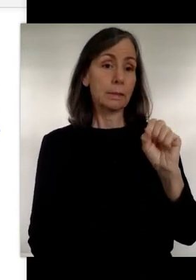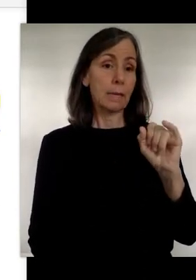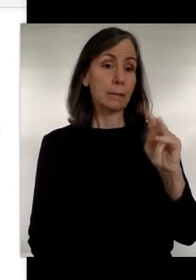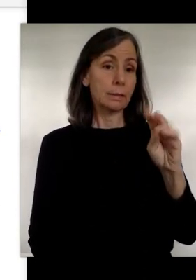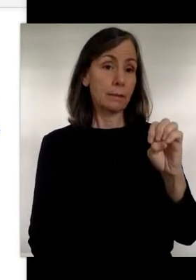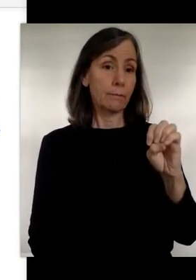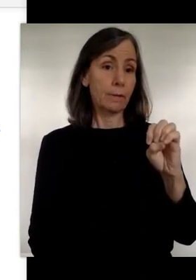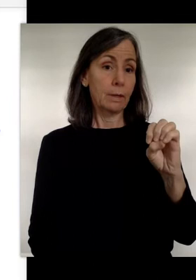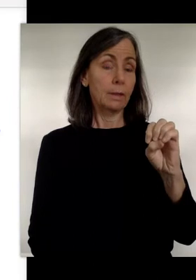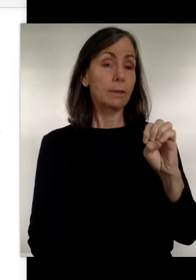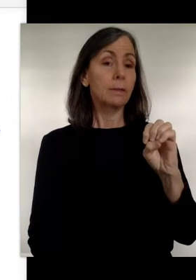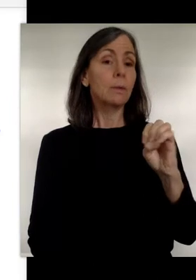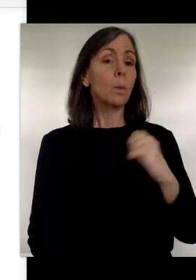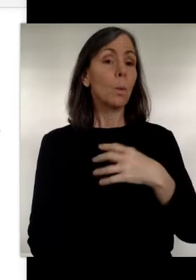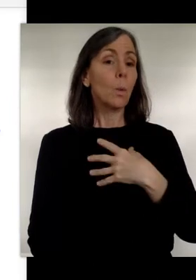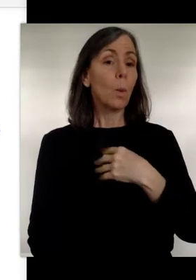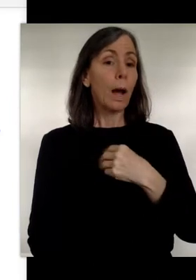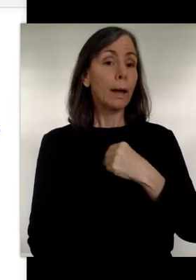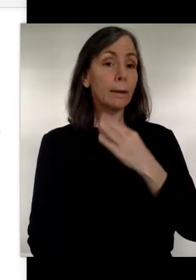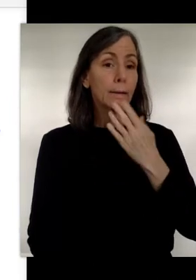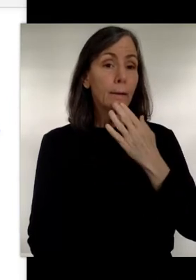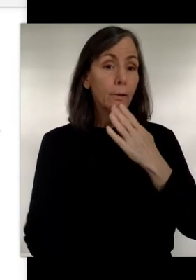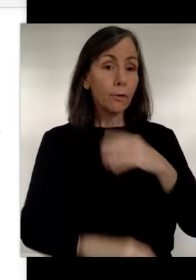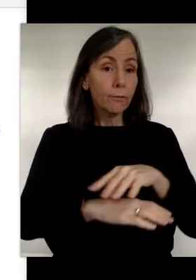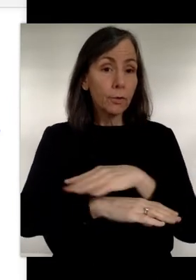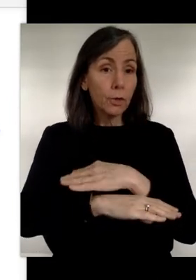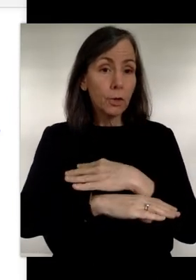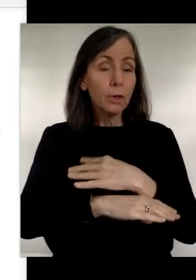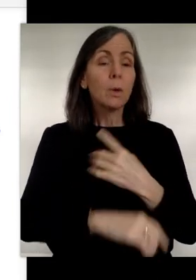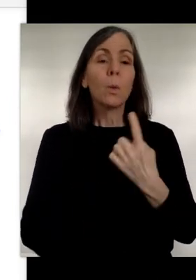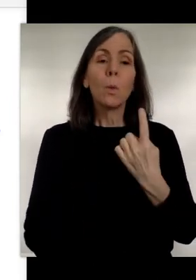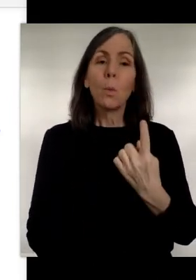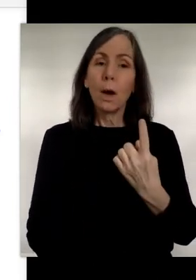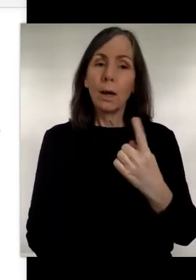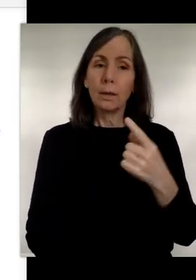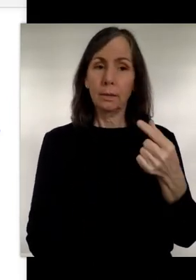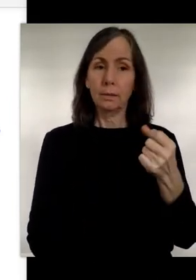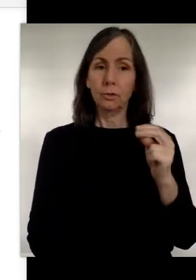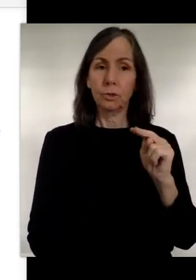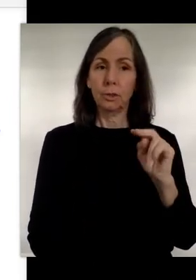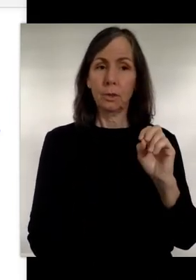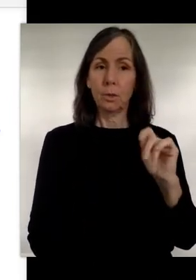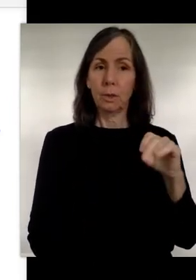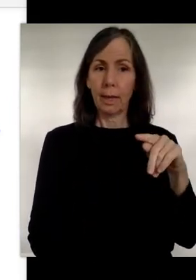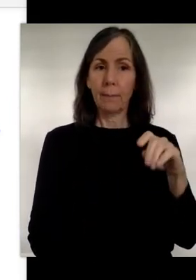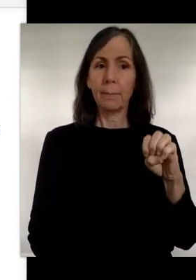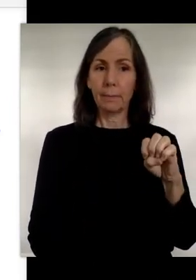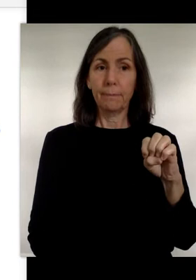fur, and that's our third and final choice,